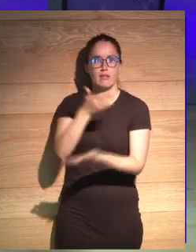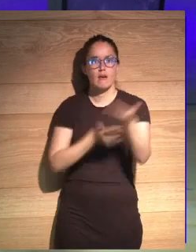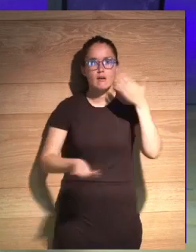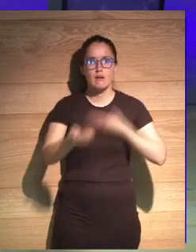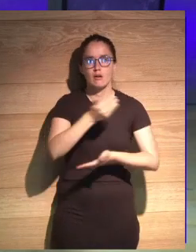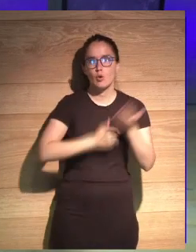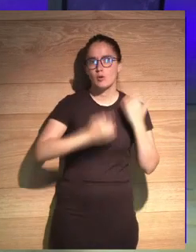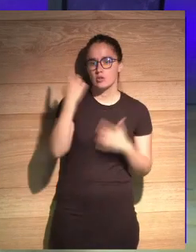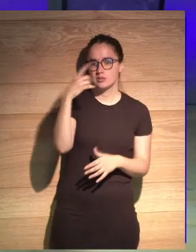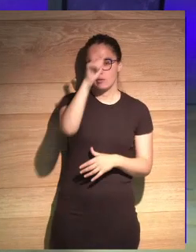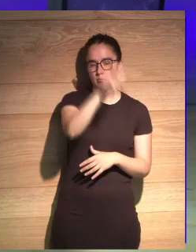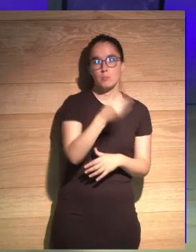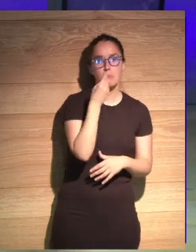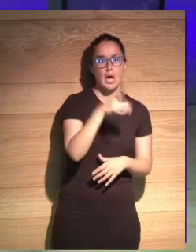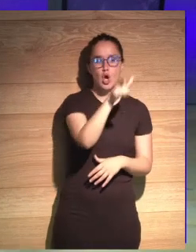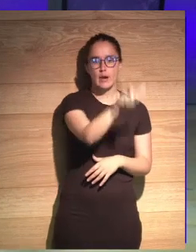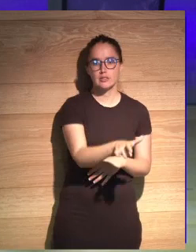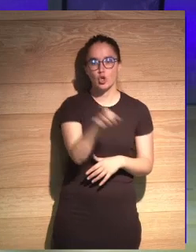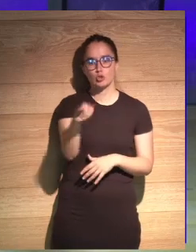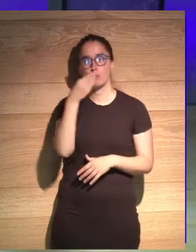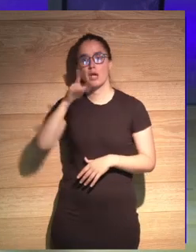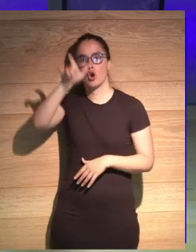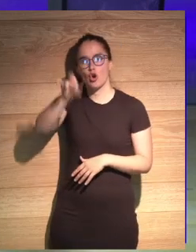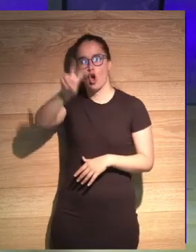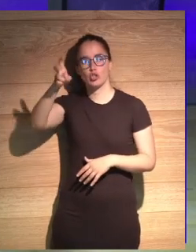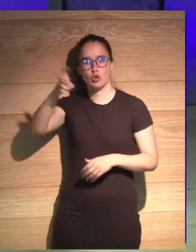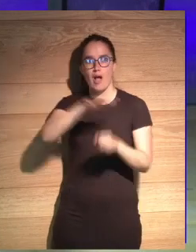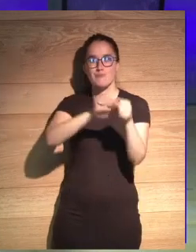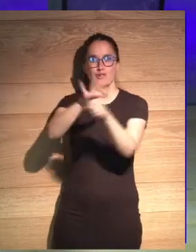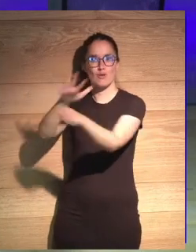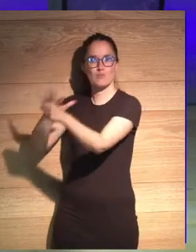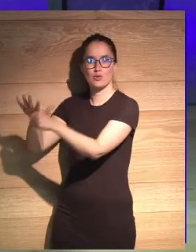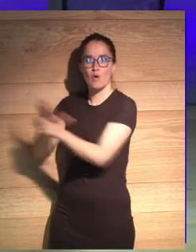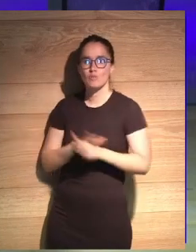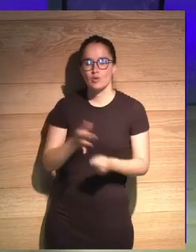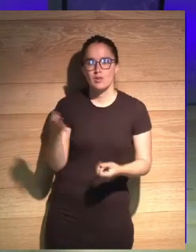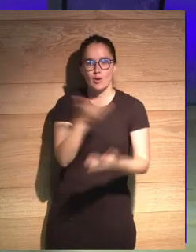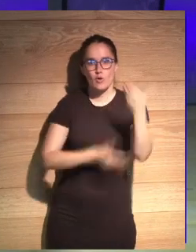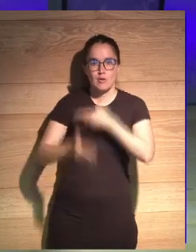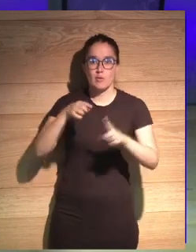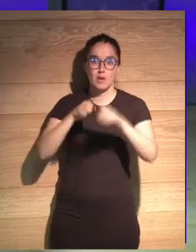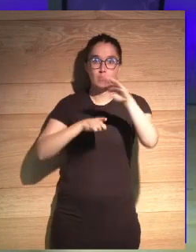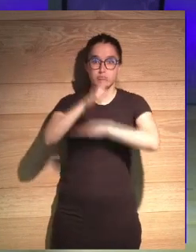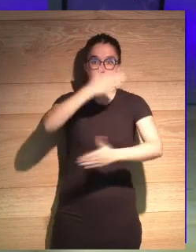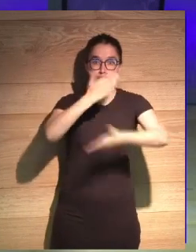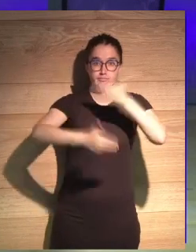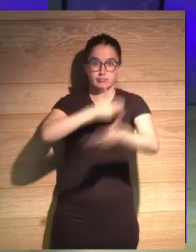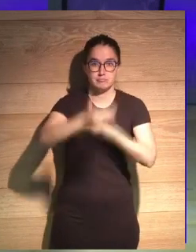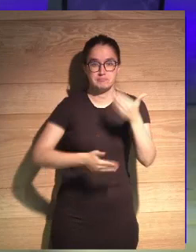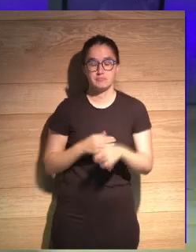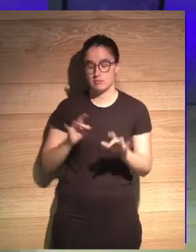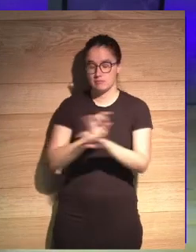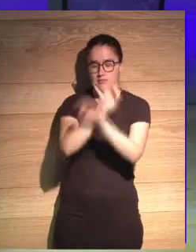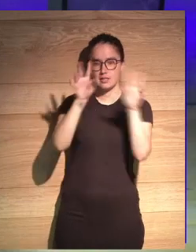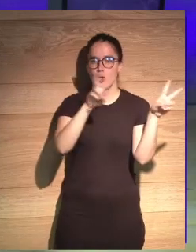how they cooperate, how they realize who's better doing one thing and who's better the other thing, and how to